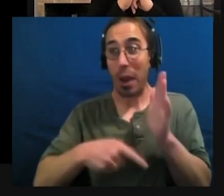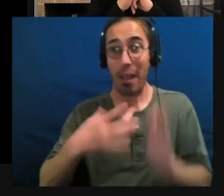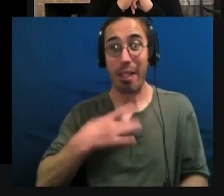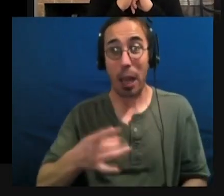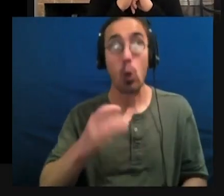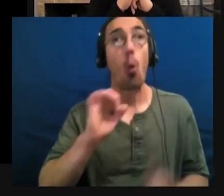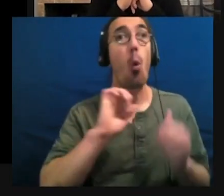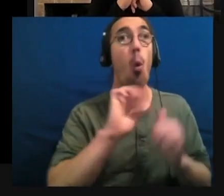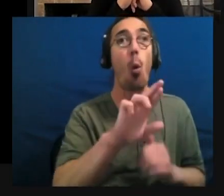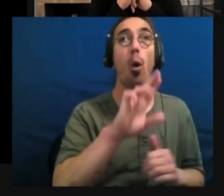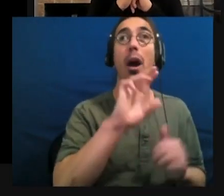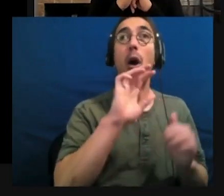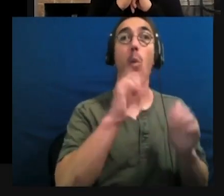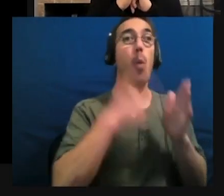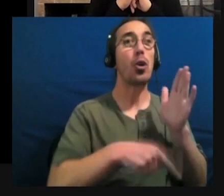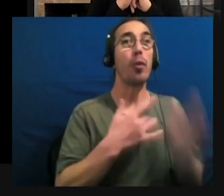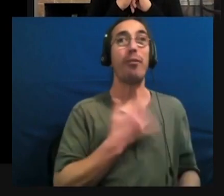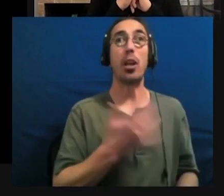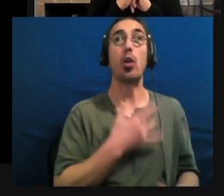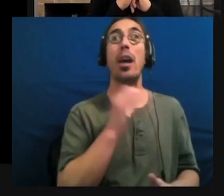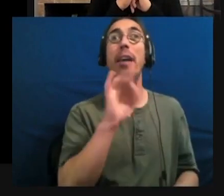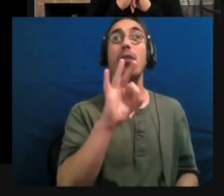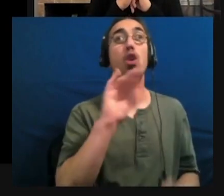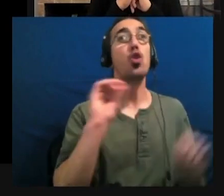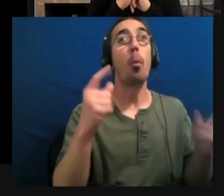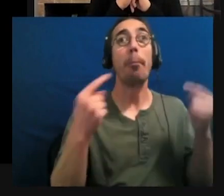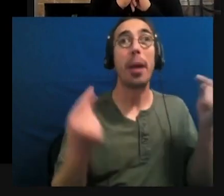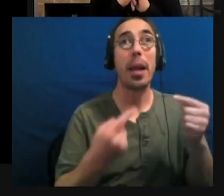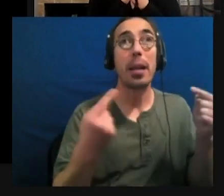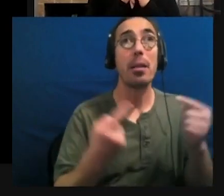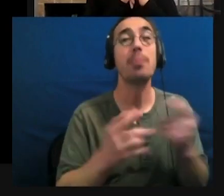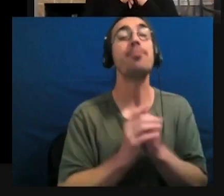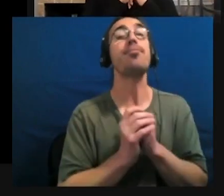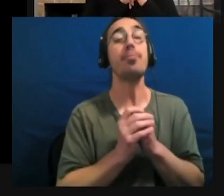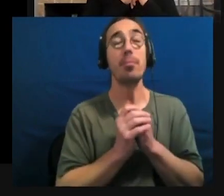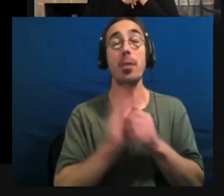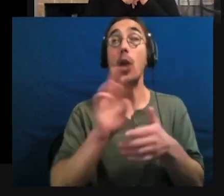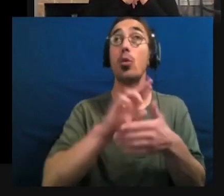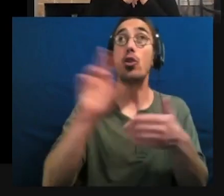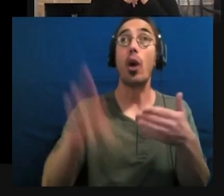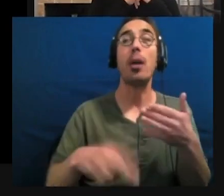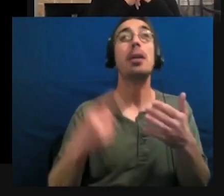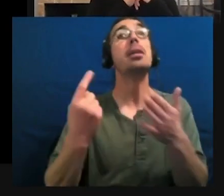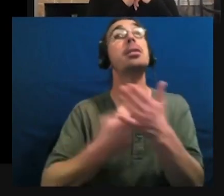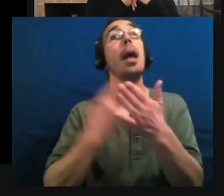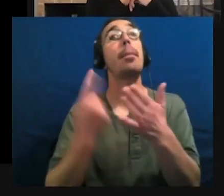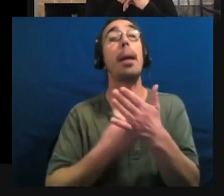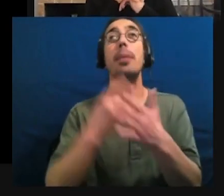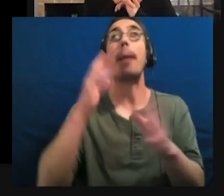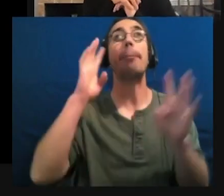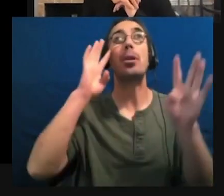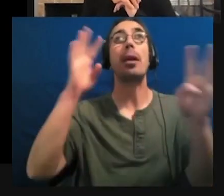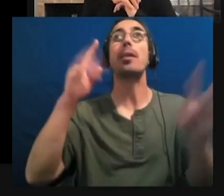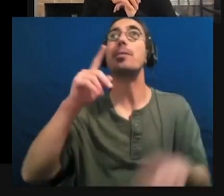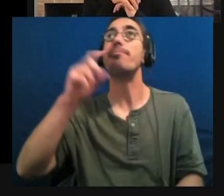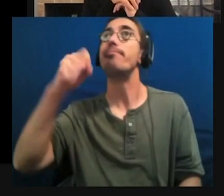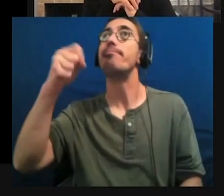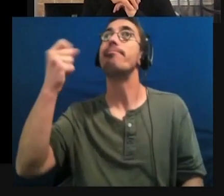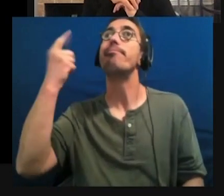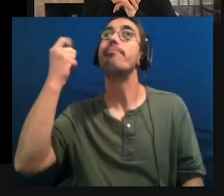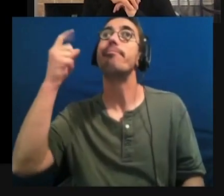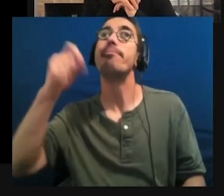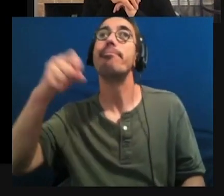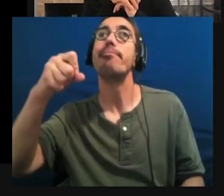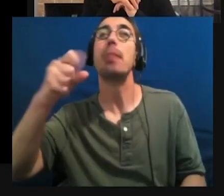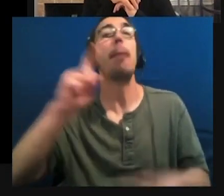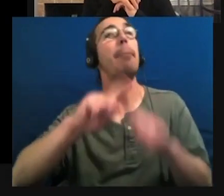pain. And as a result, there's a lot of things I pretended I understood, and now I actually understand, as an adult,